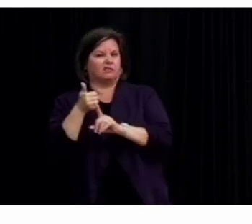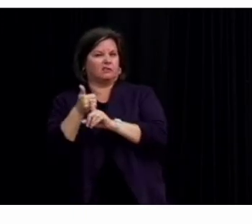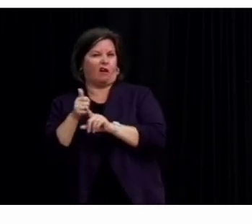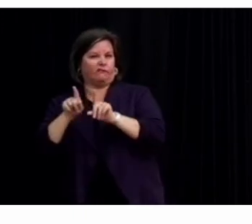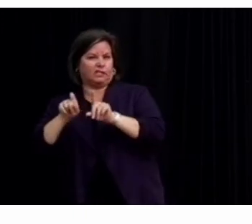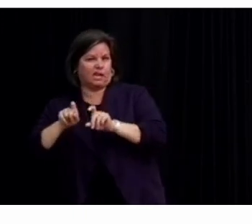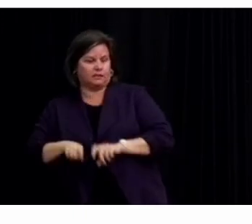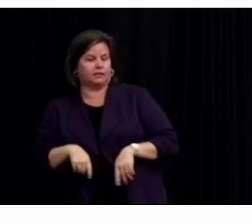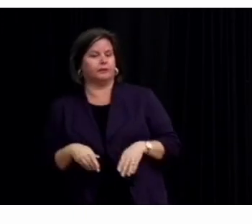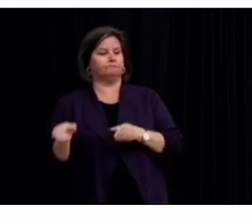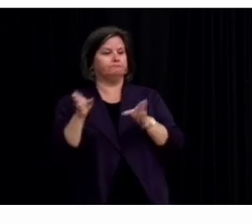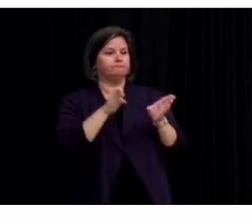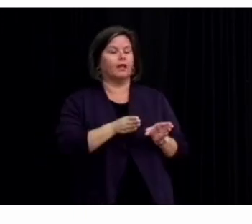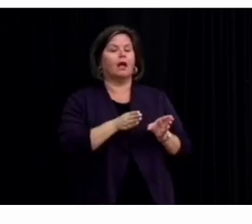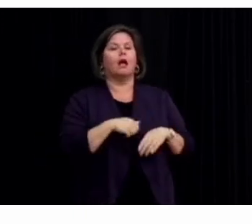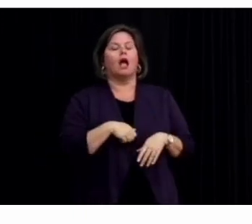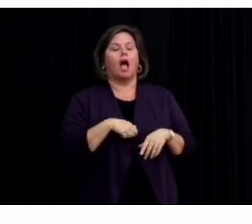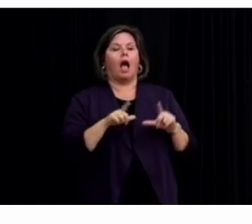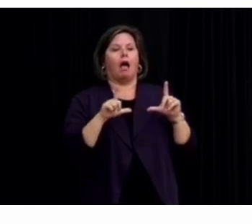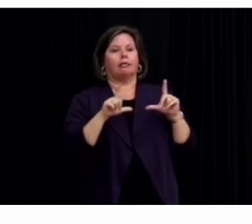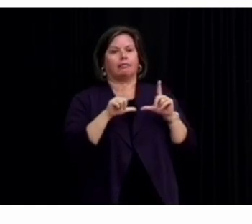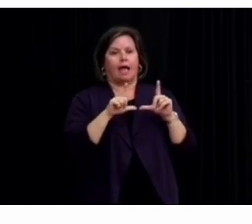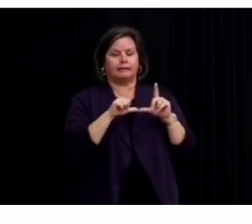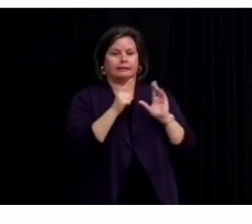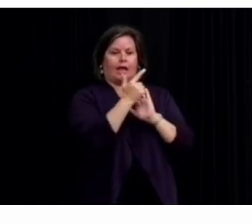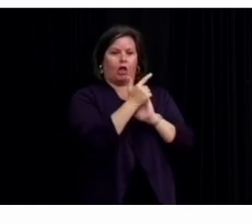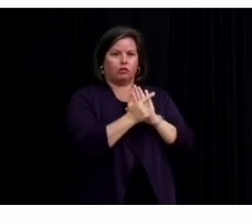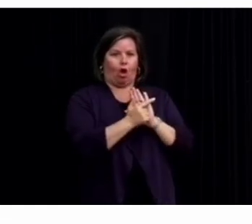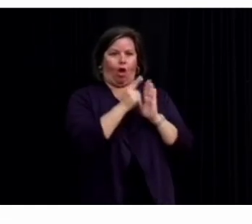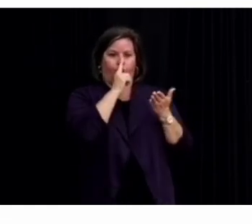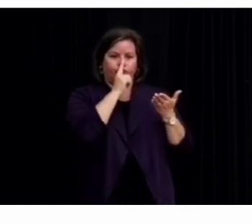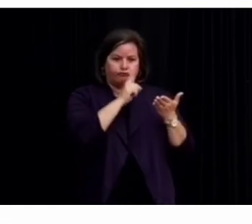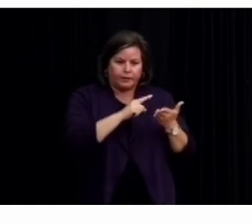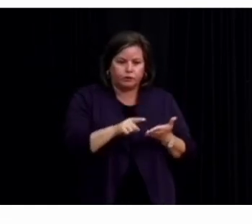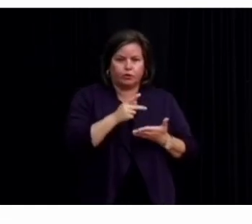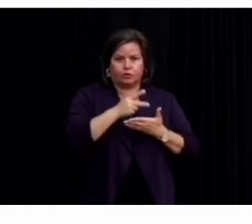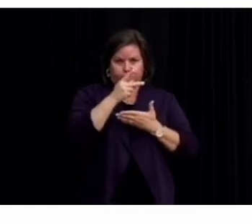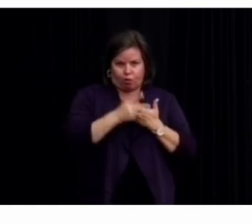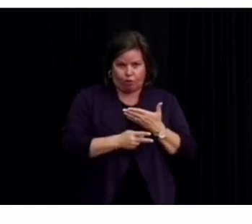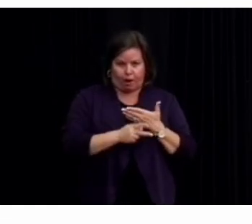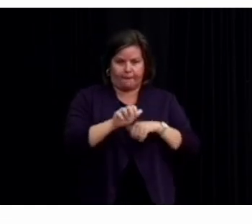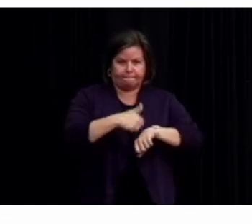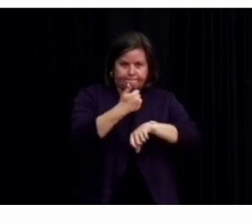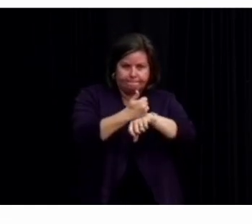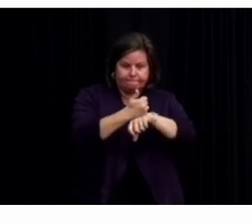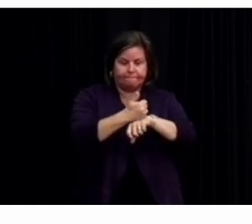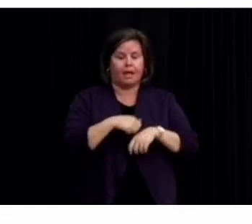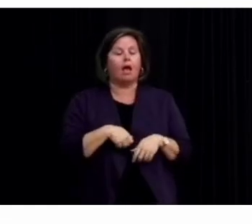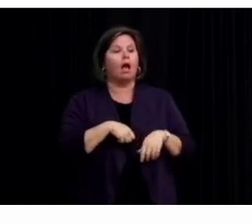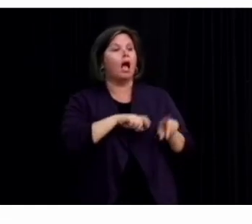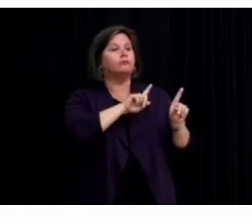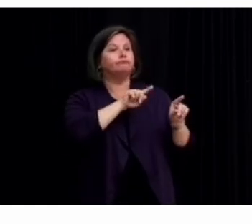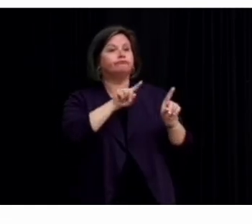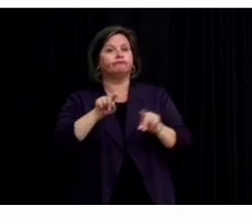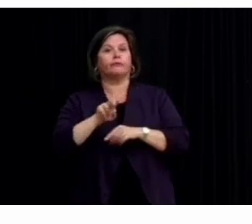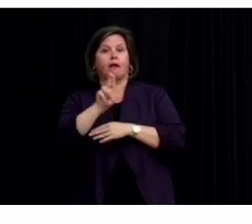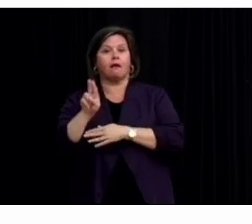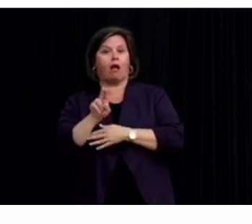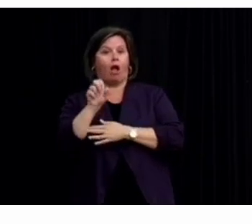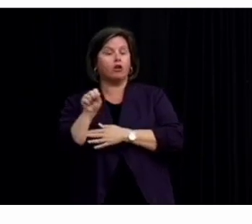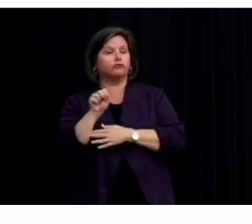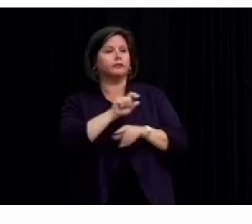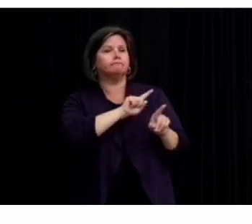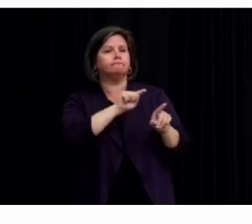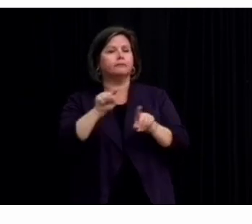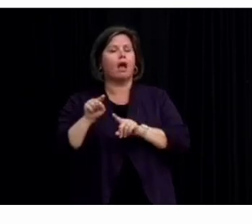a licensing law research program. What we did there is we went around the country to look at what the